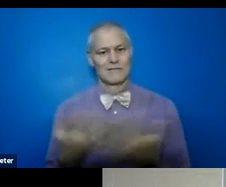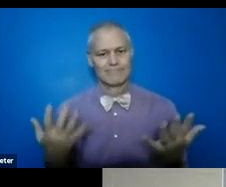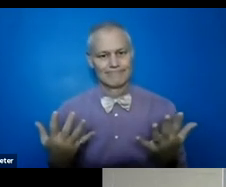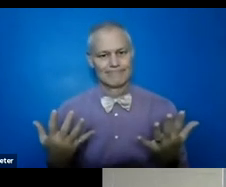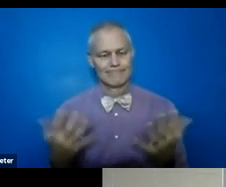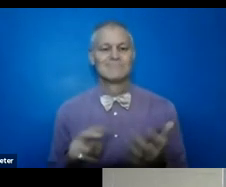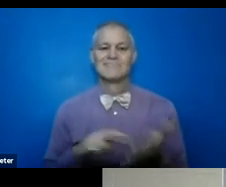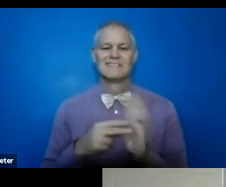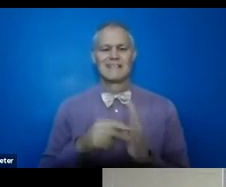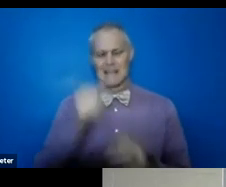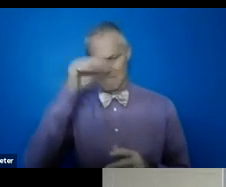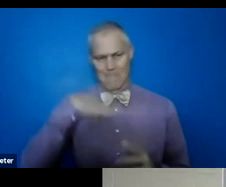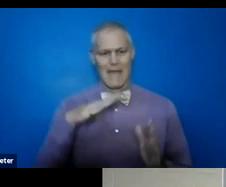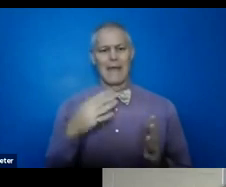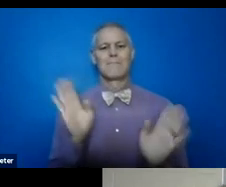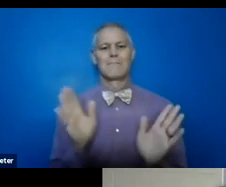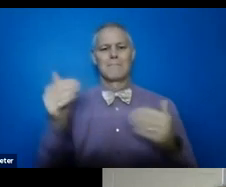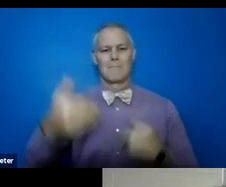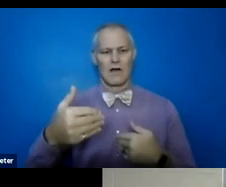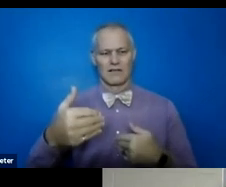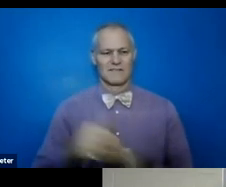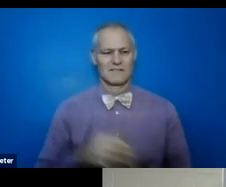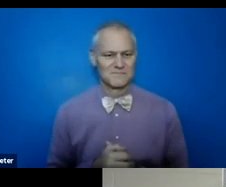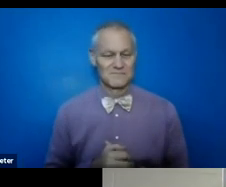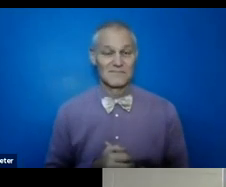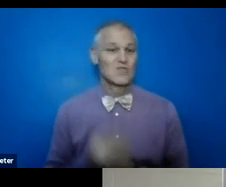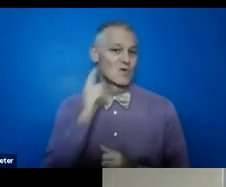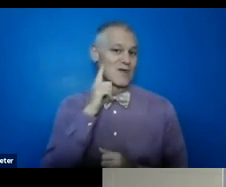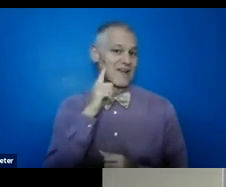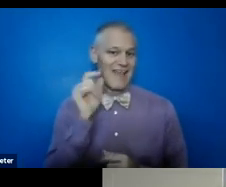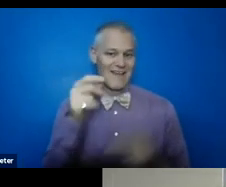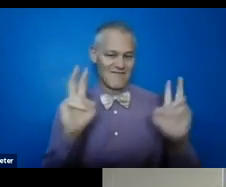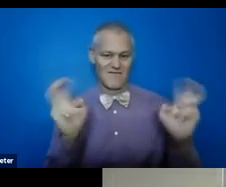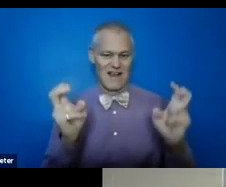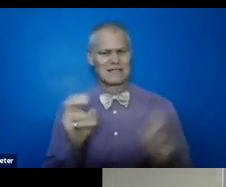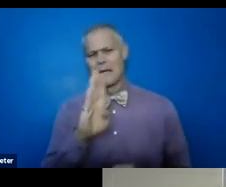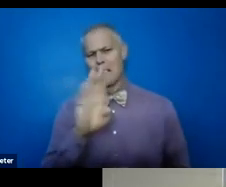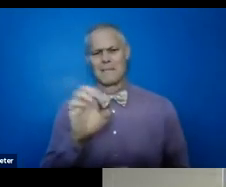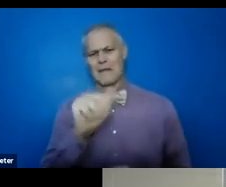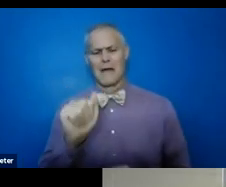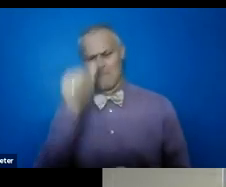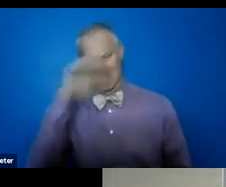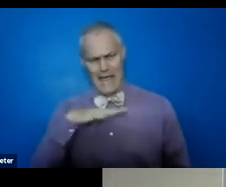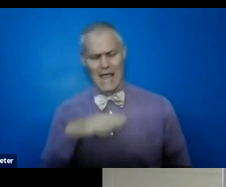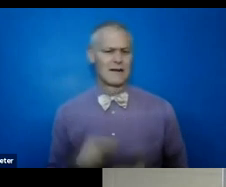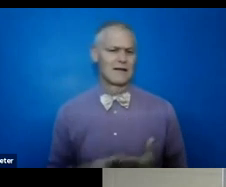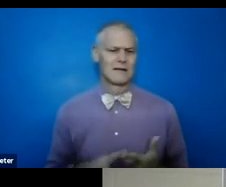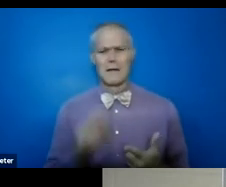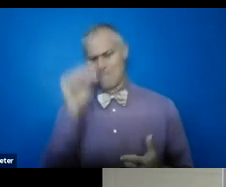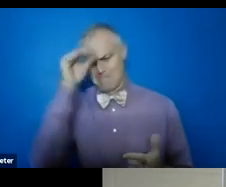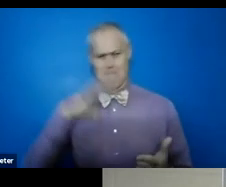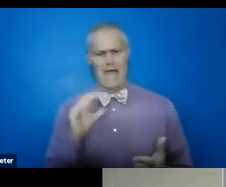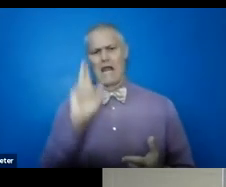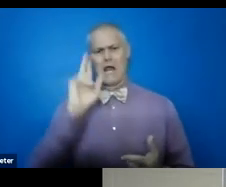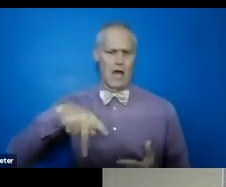means, the man box activity is when you hear the phrase, be a man up, what are the traits, what are